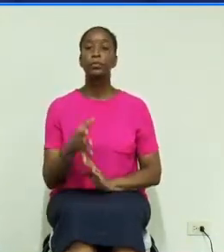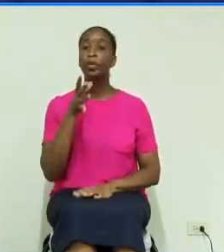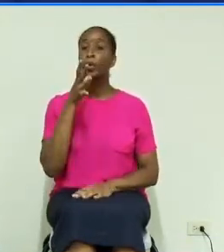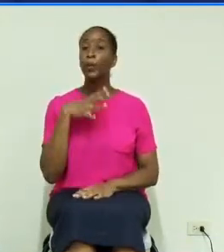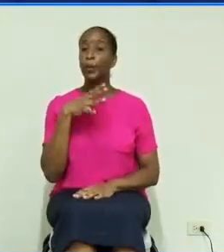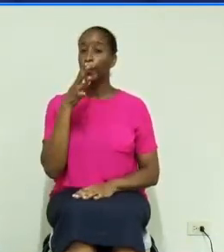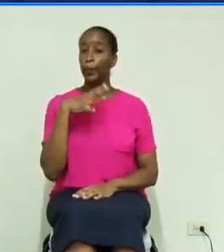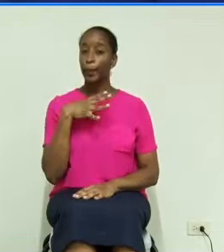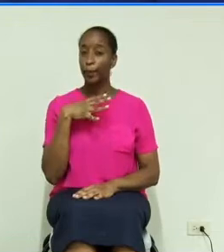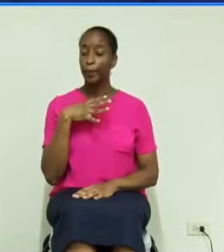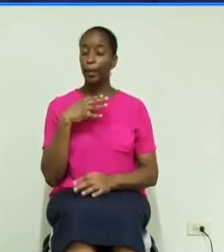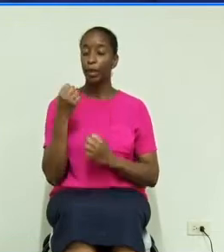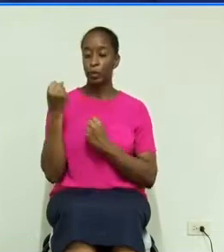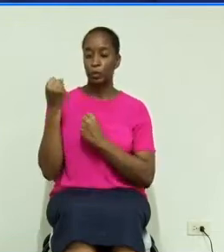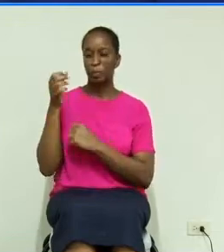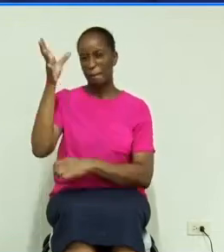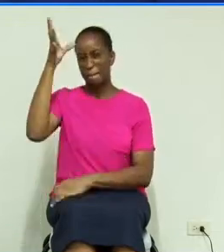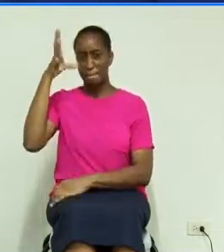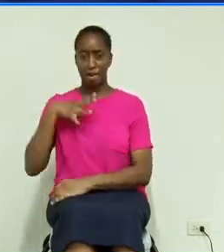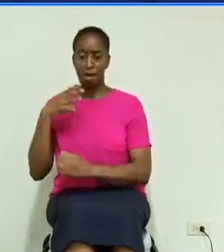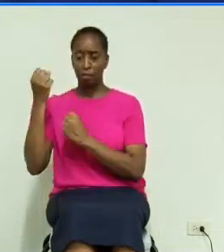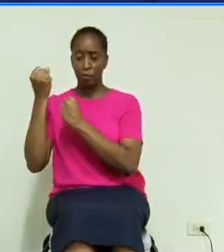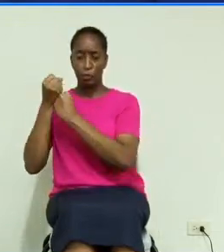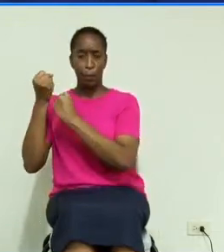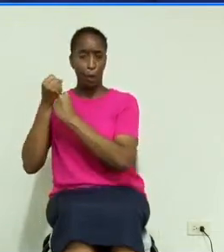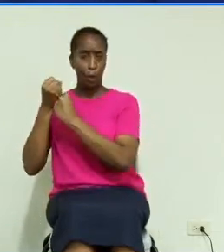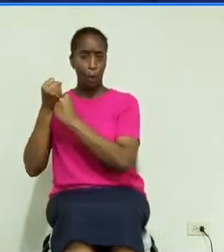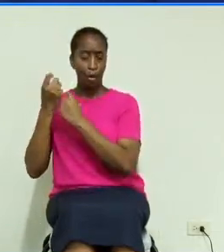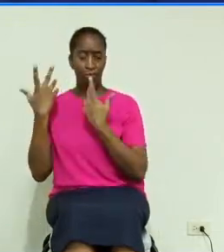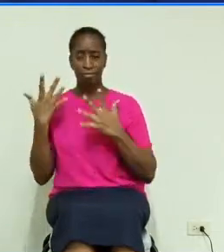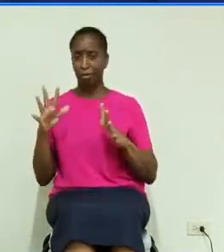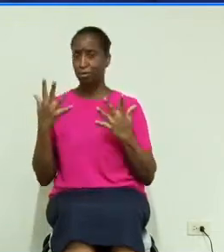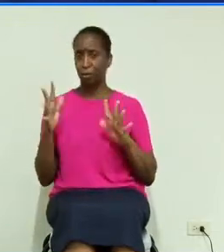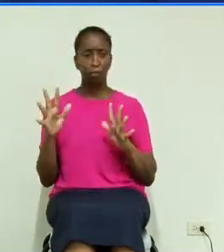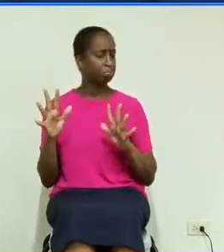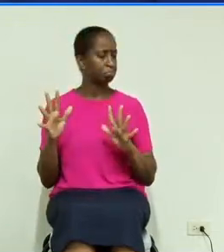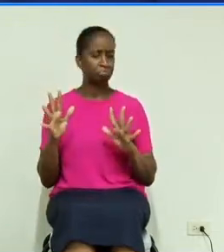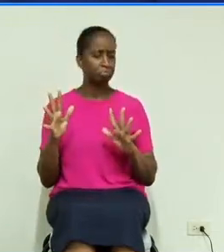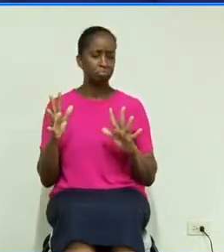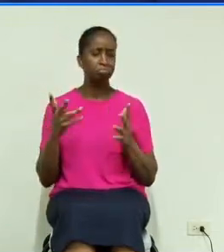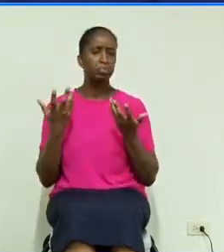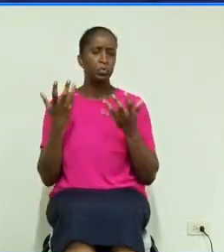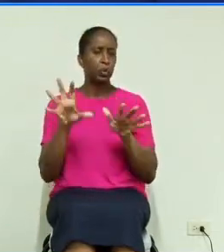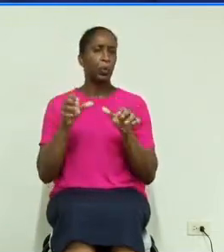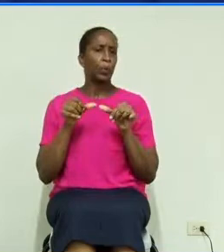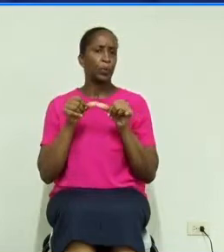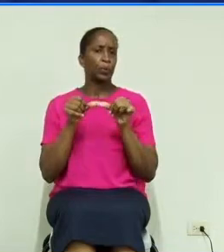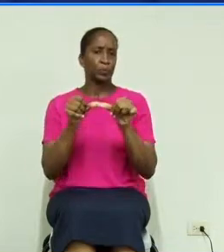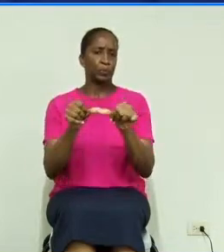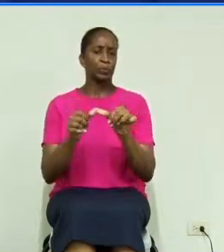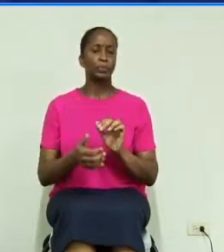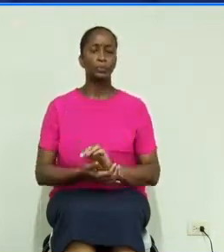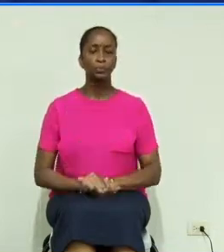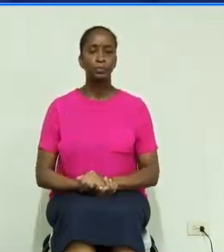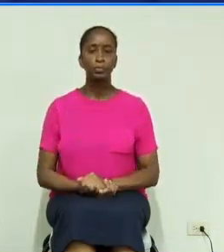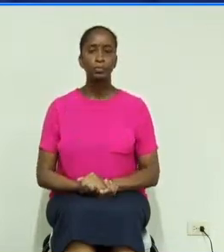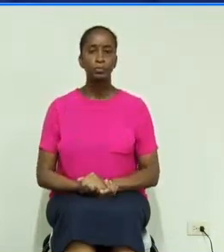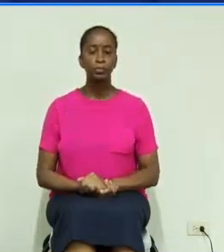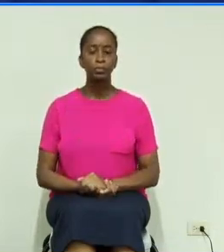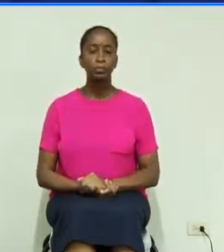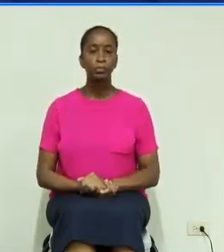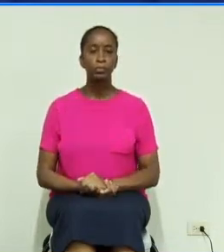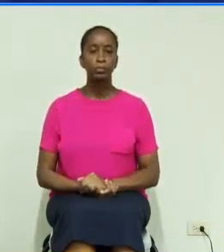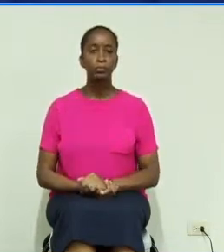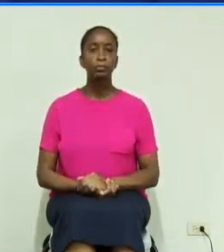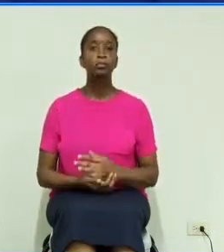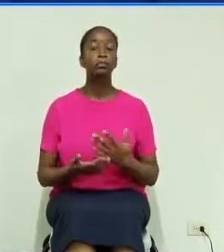private roles, right? And if we continue along the trajectory that we have seen countries in the Caribbean and